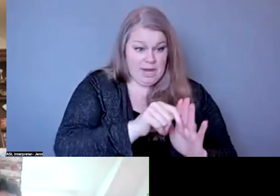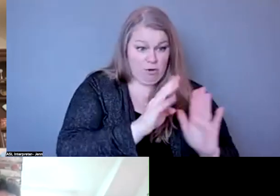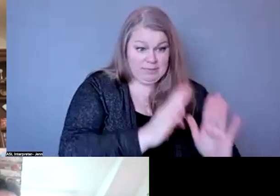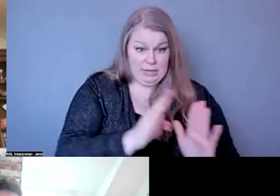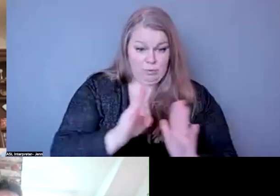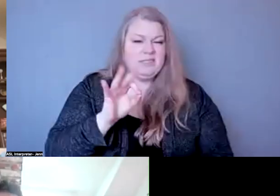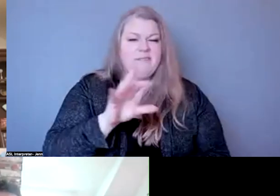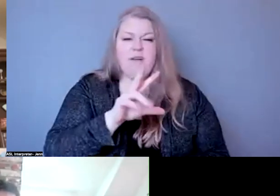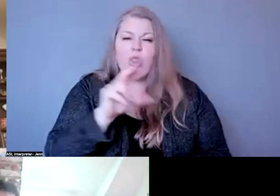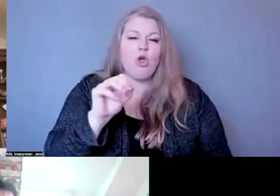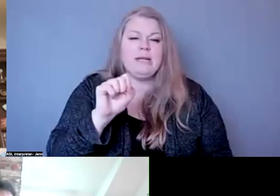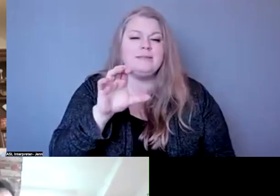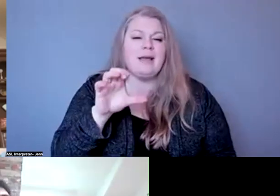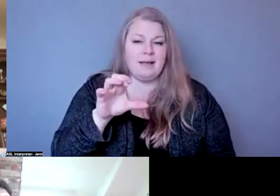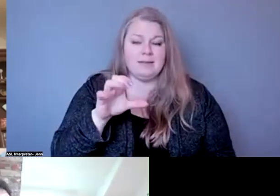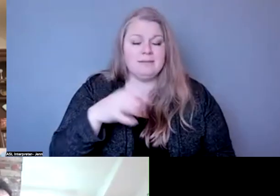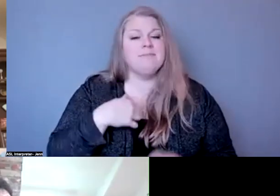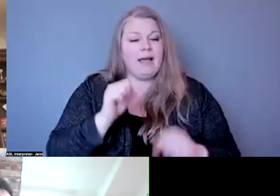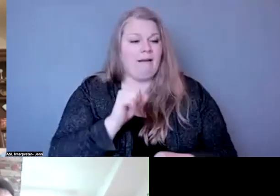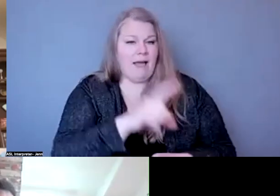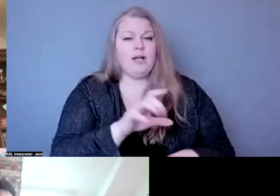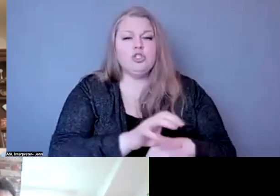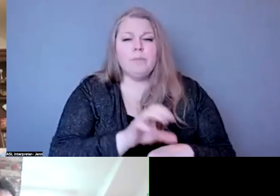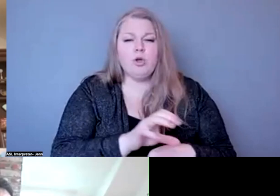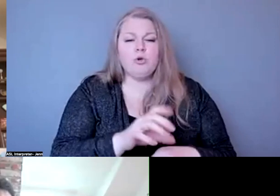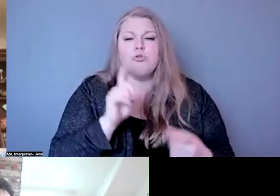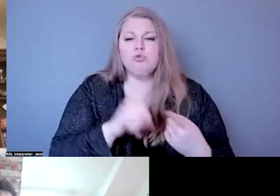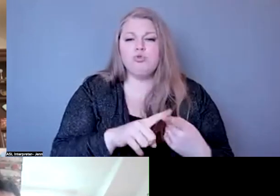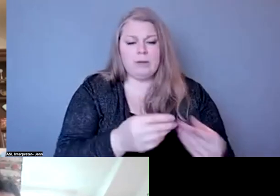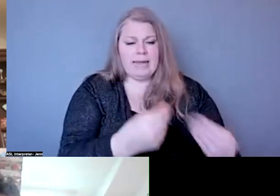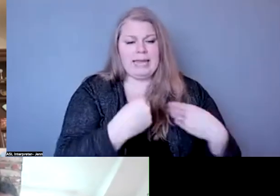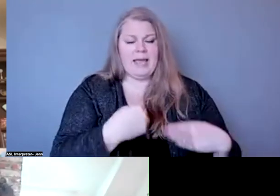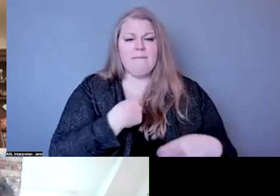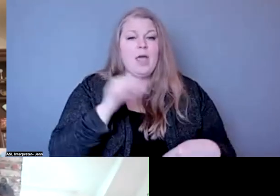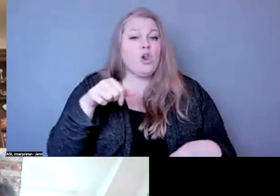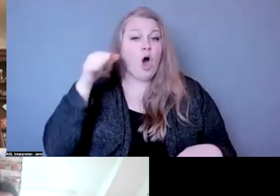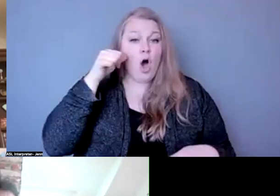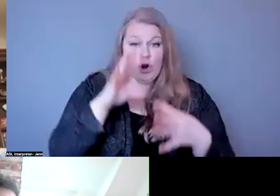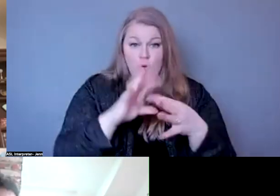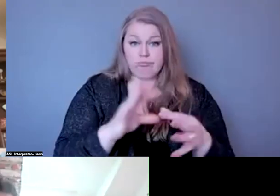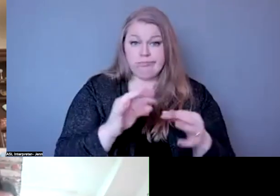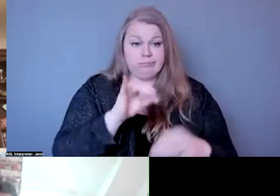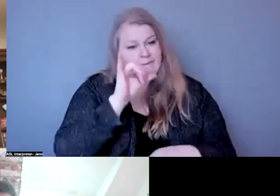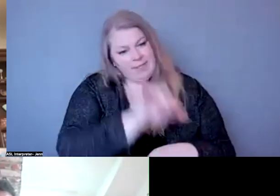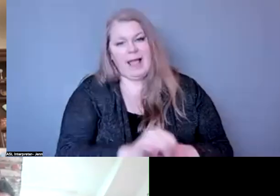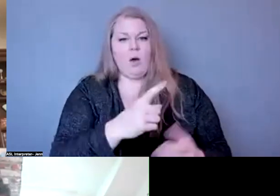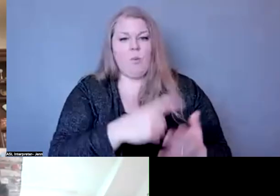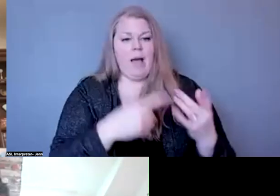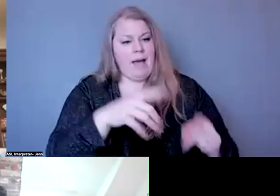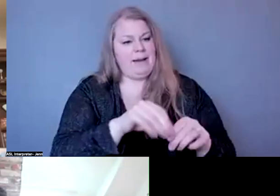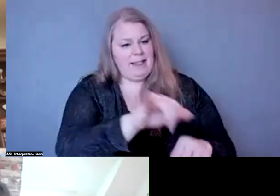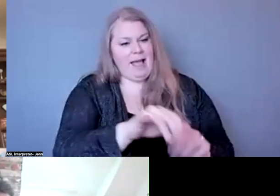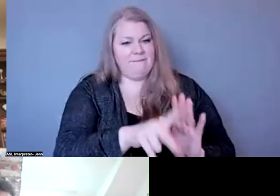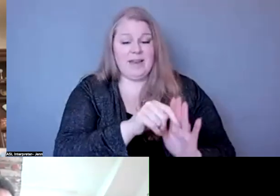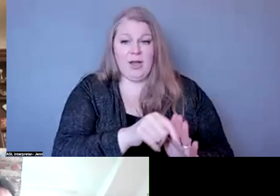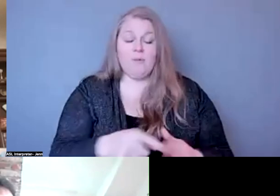say, 30 seconds long, I can ask the computer to give me an audio description of that which occurred in the video. Again, there's